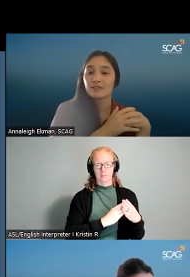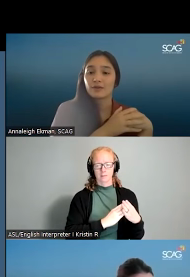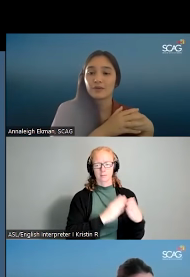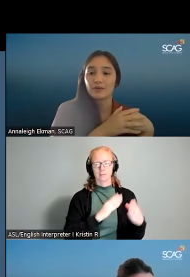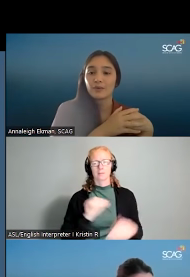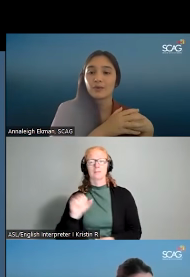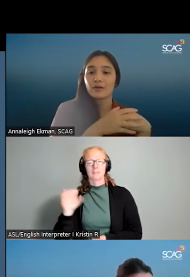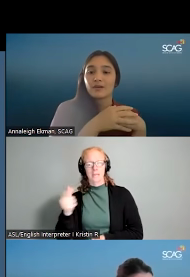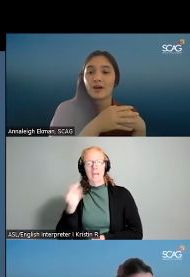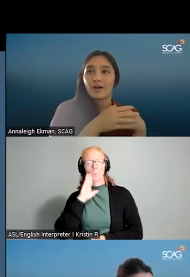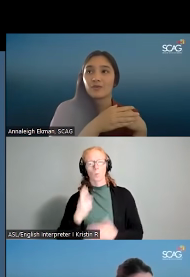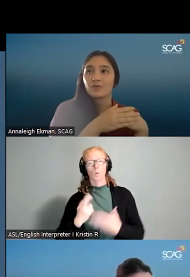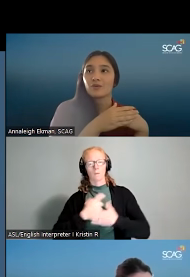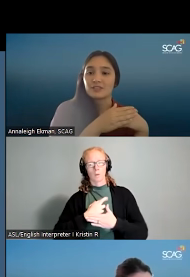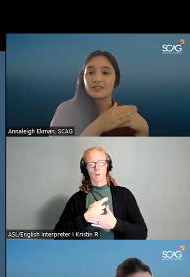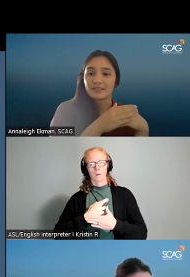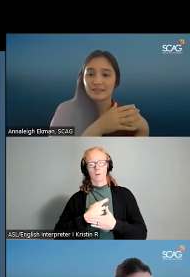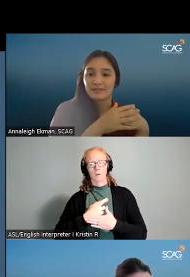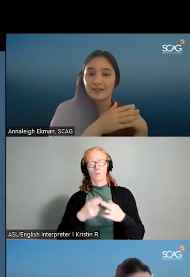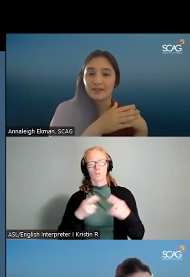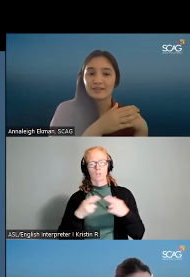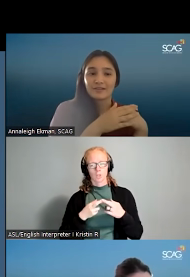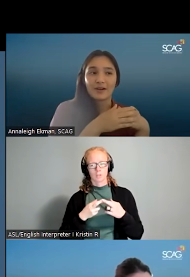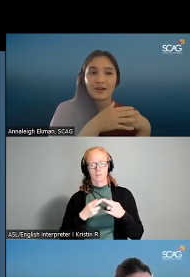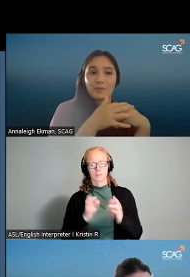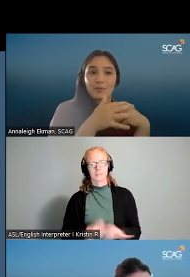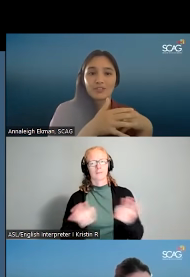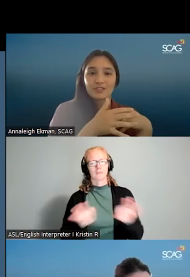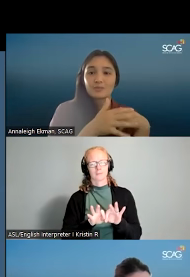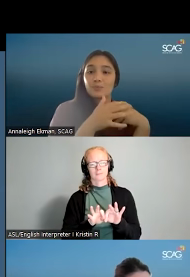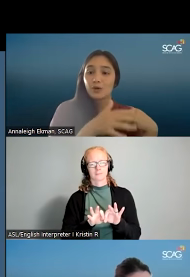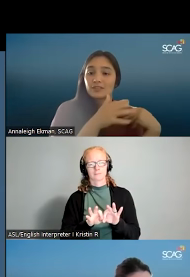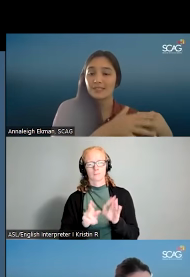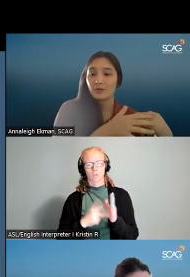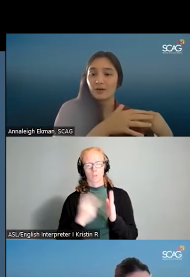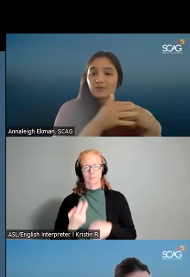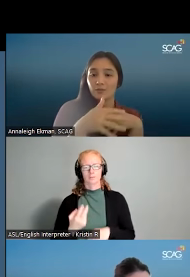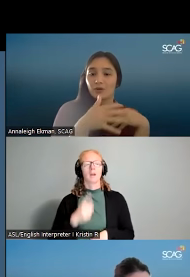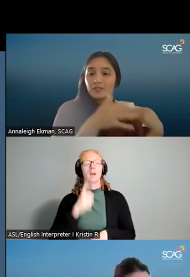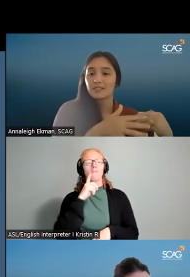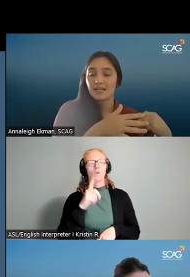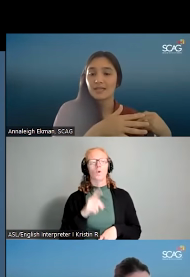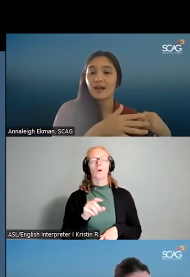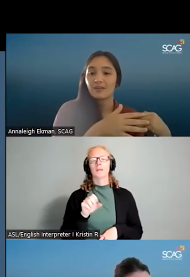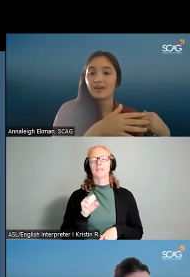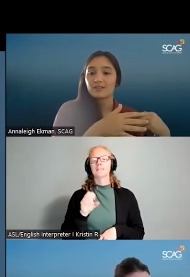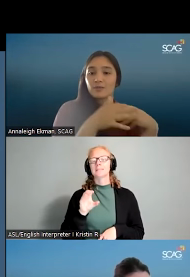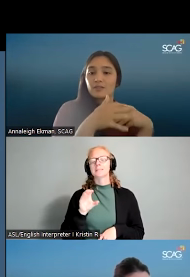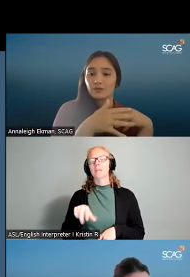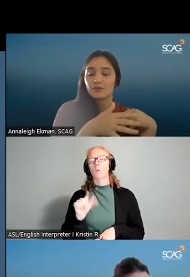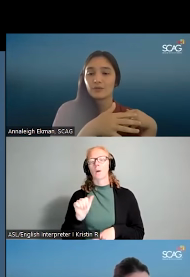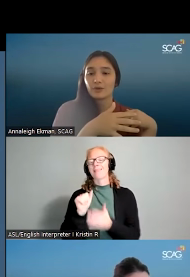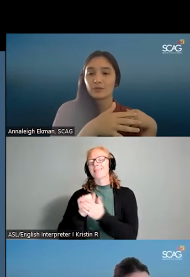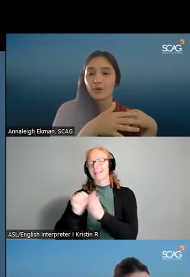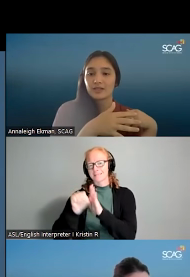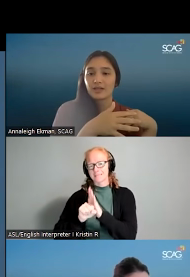SCAG does review regionally significant projects per CEQA, so per the state guidelines, we